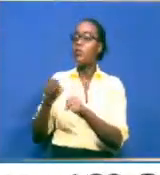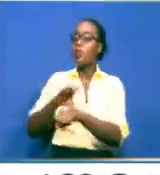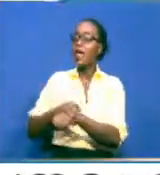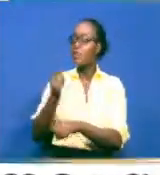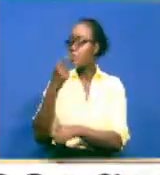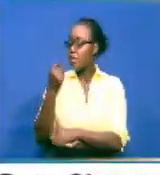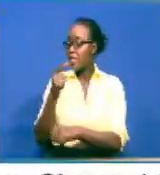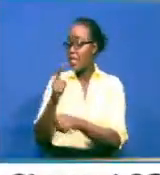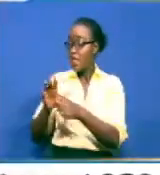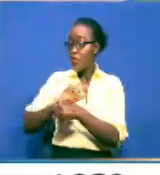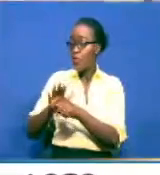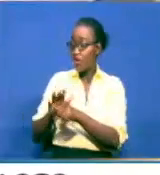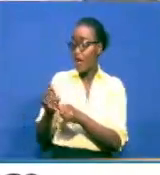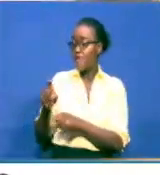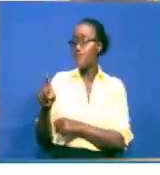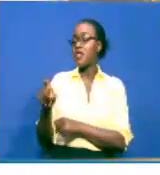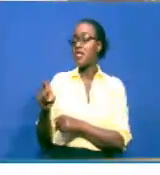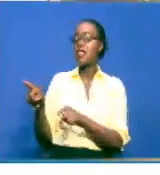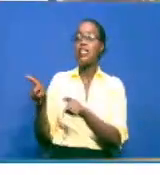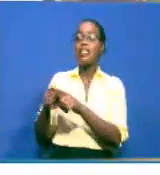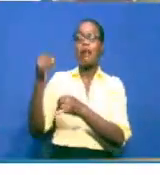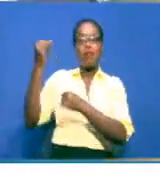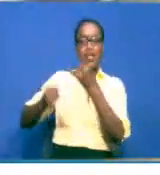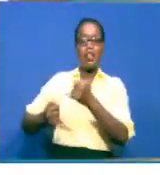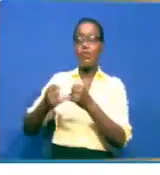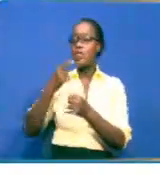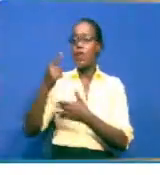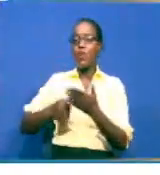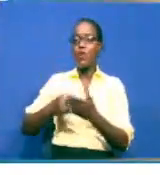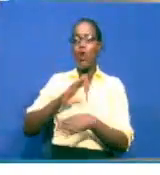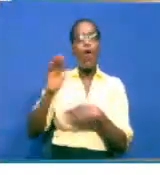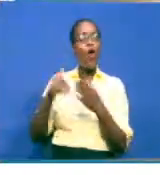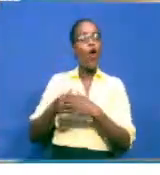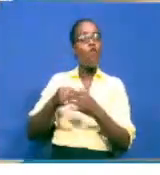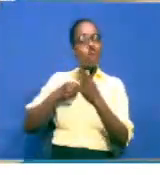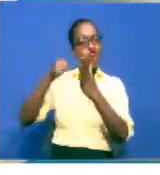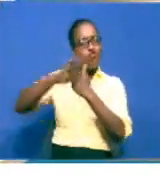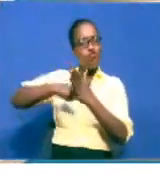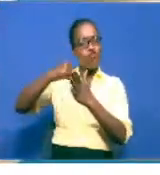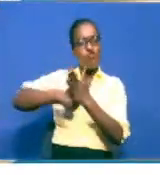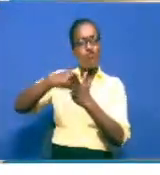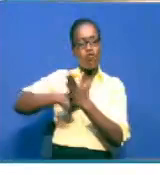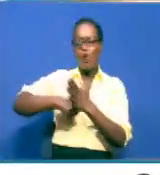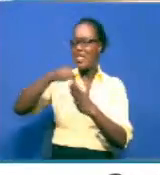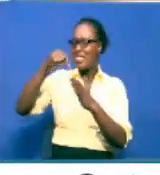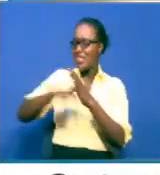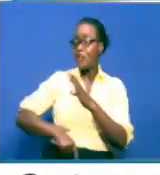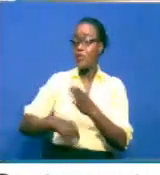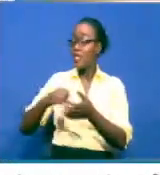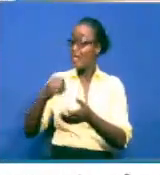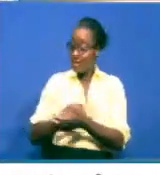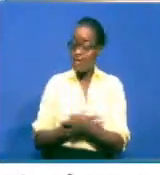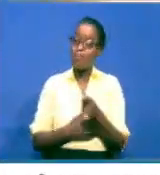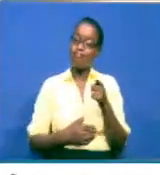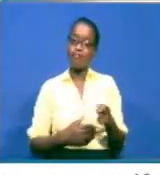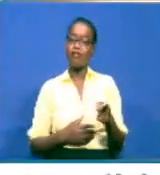this coronavirus, when it comes to an end, we'll say that we all fought. Mm-hmm. And these are cancer survivors.